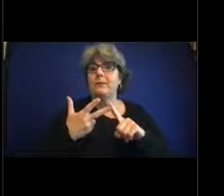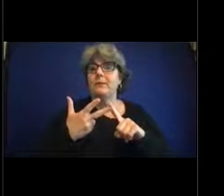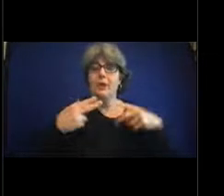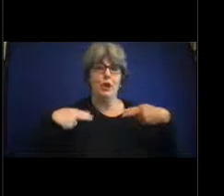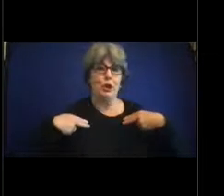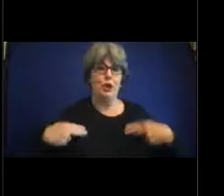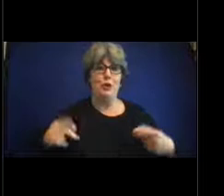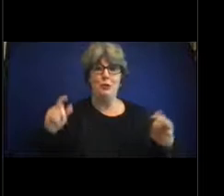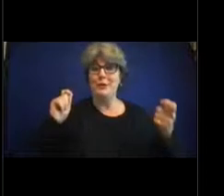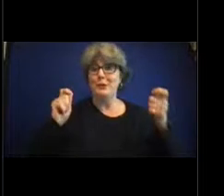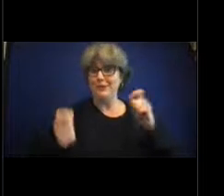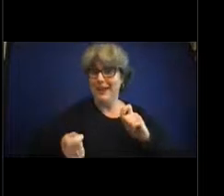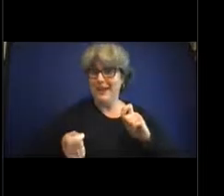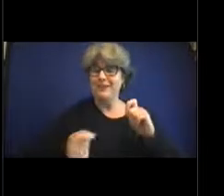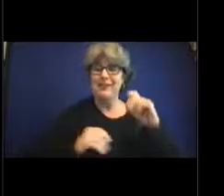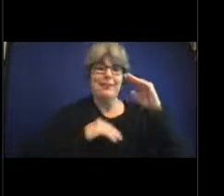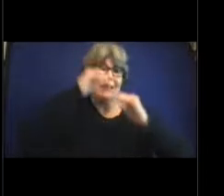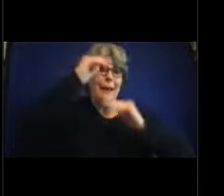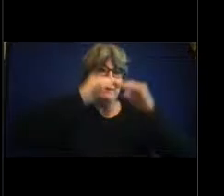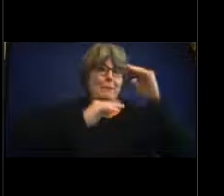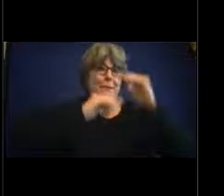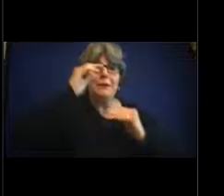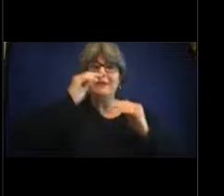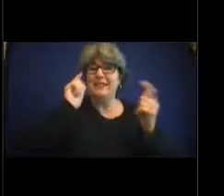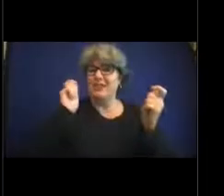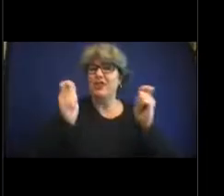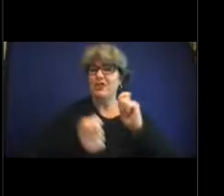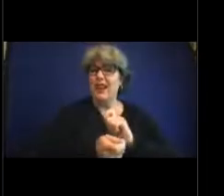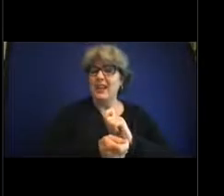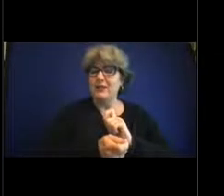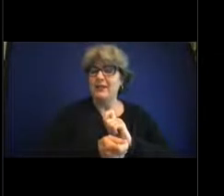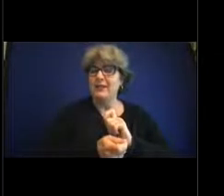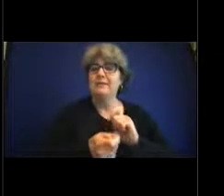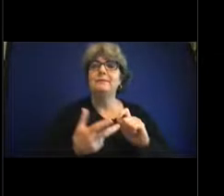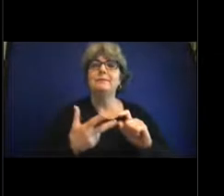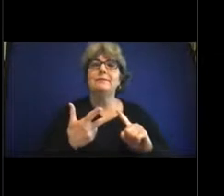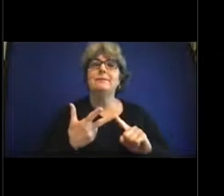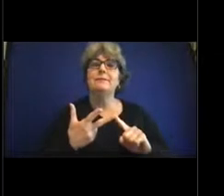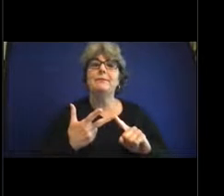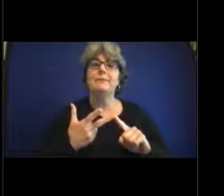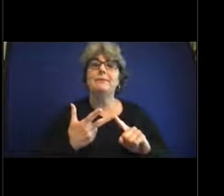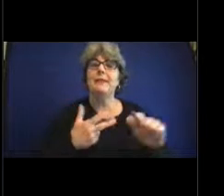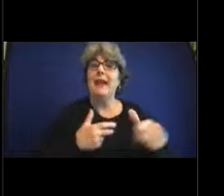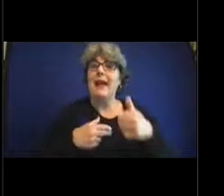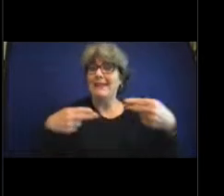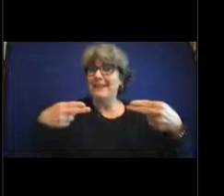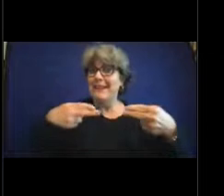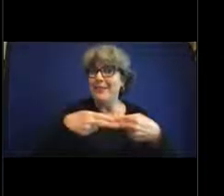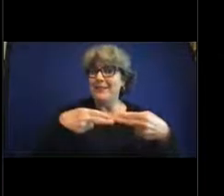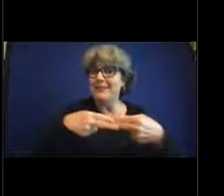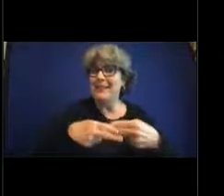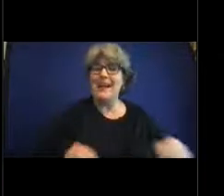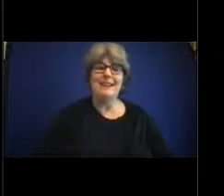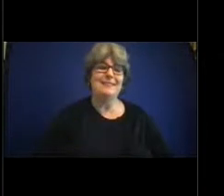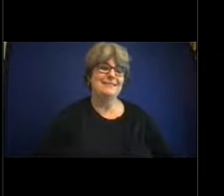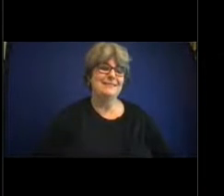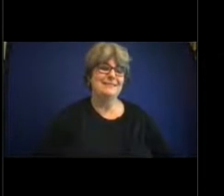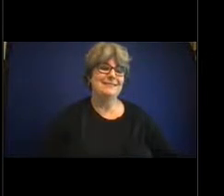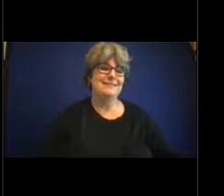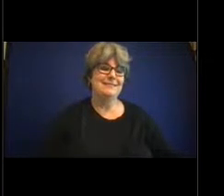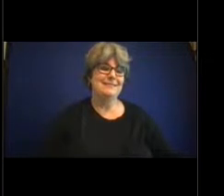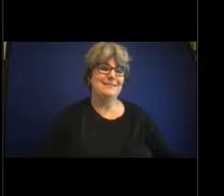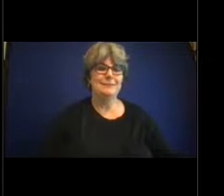that we see there where we have like buildings and our communities are changing. So if we go to the next slide, I have an example of what that might look like and how that